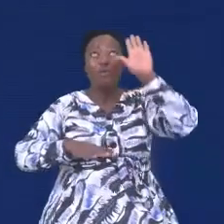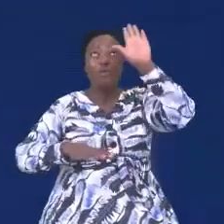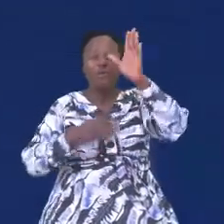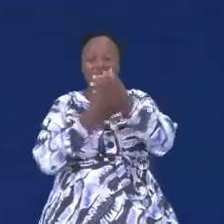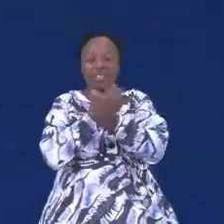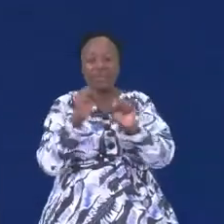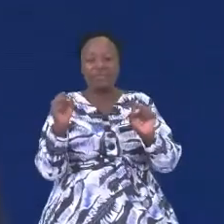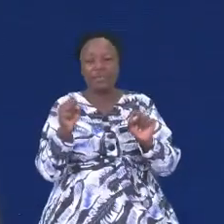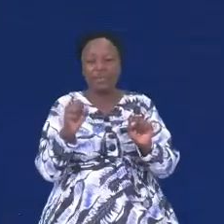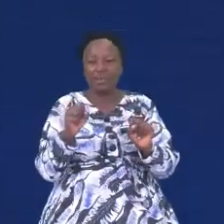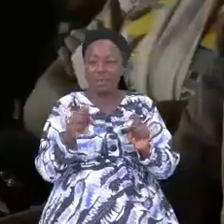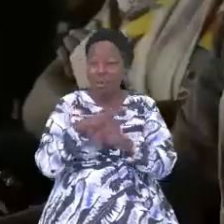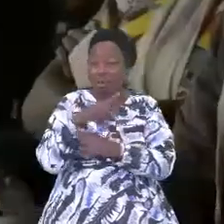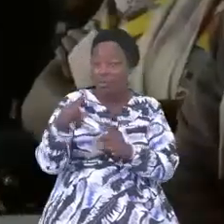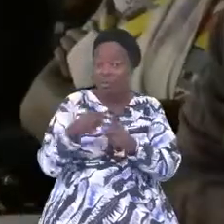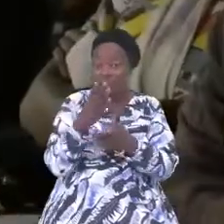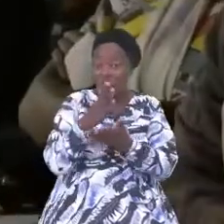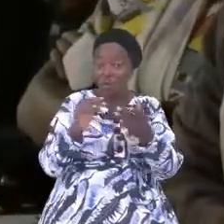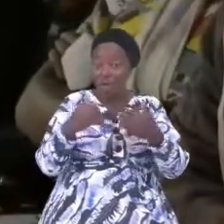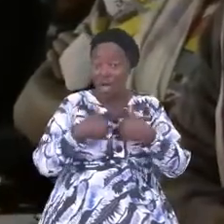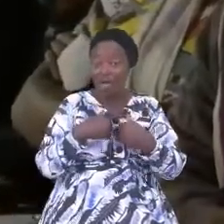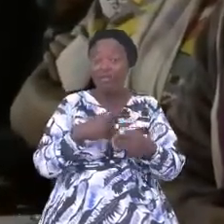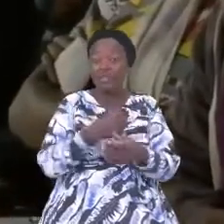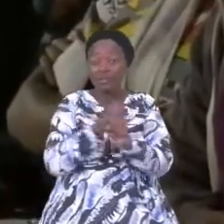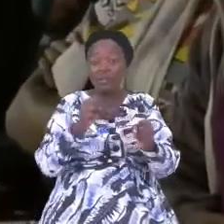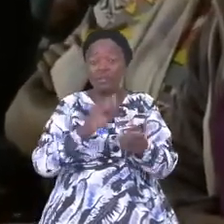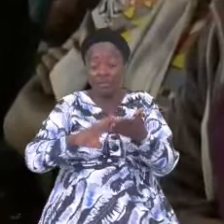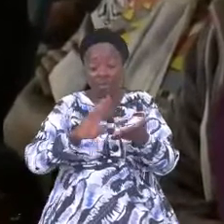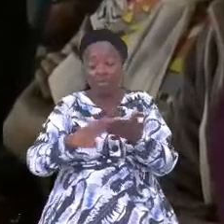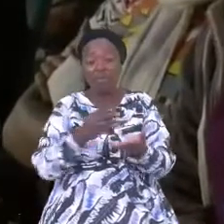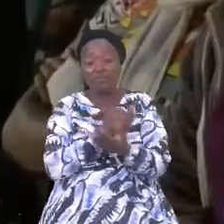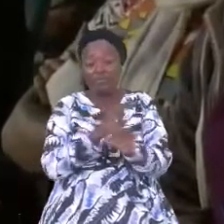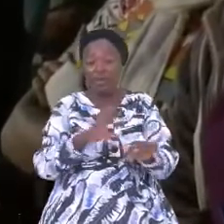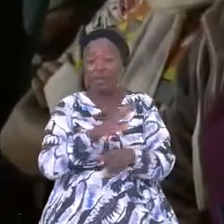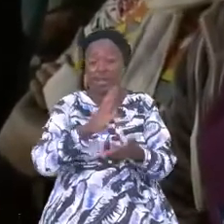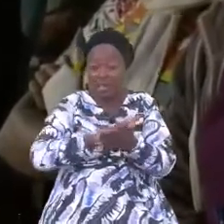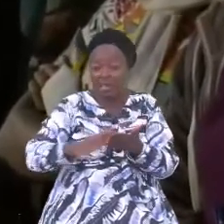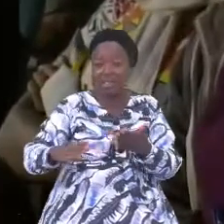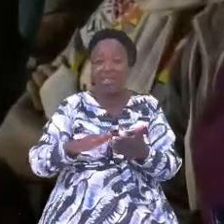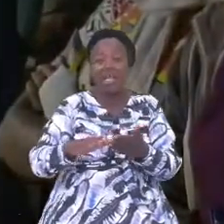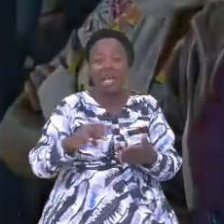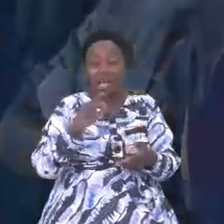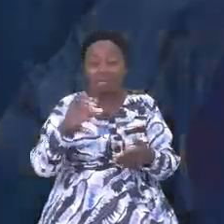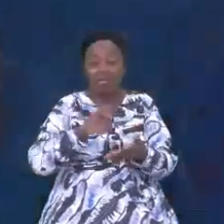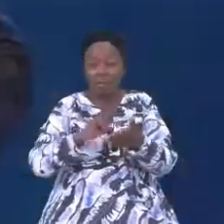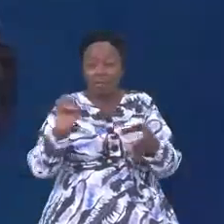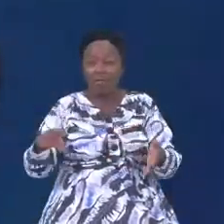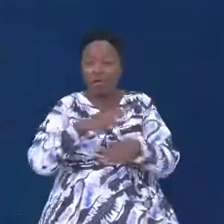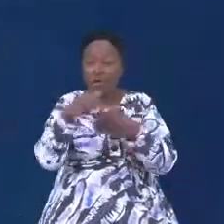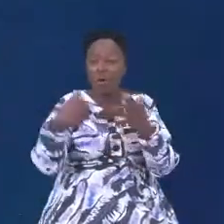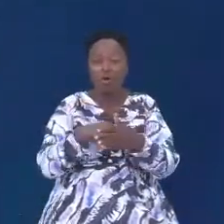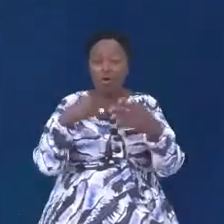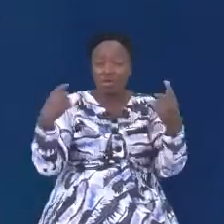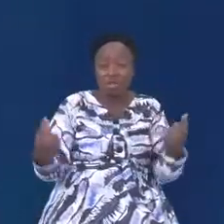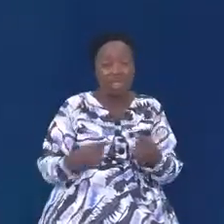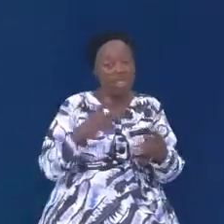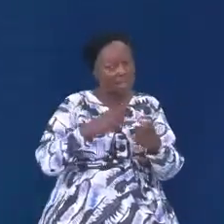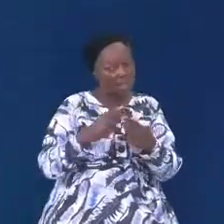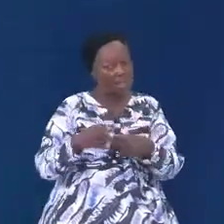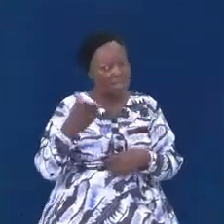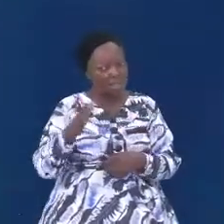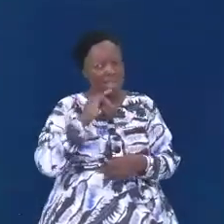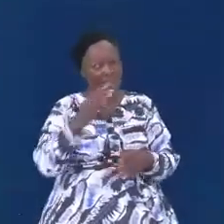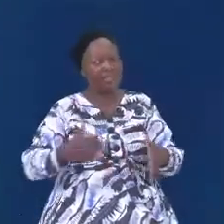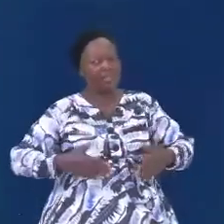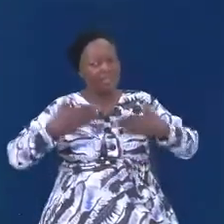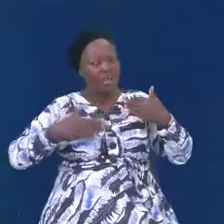salvation. When somebody has salvation, forgiveness, freedom, cleansing, blotting out of all transgression, there is joy. And